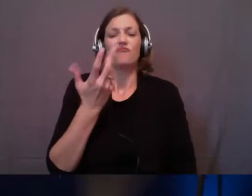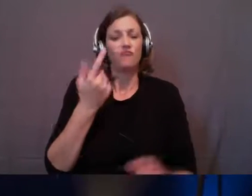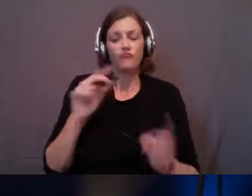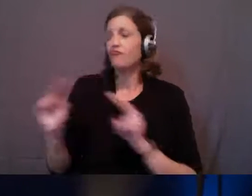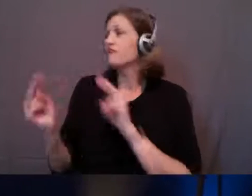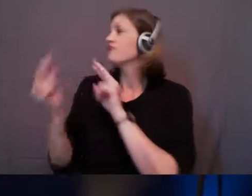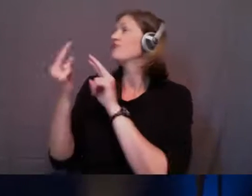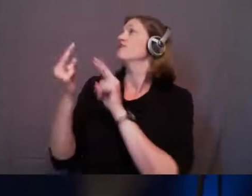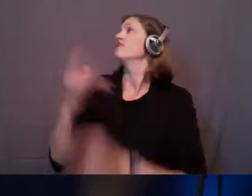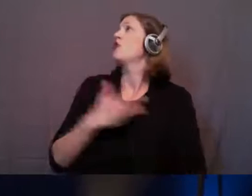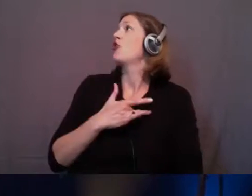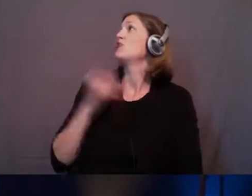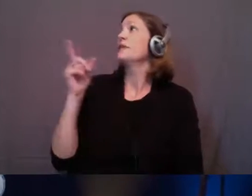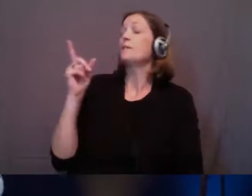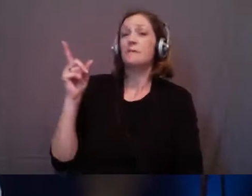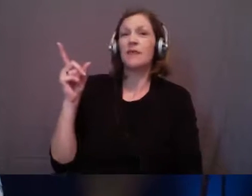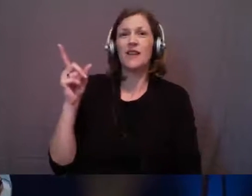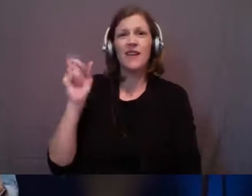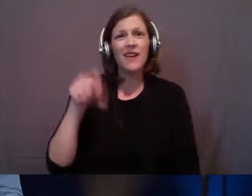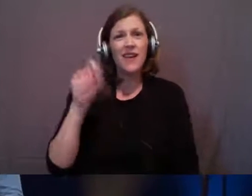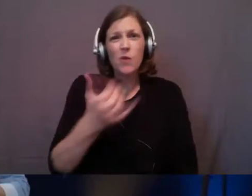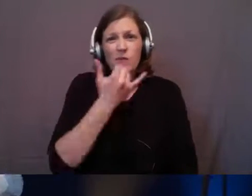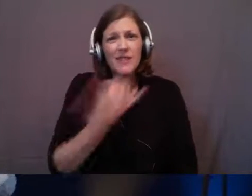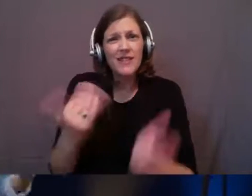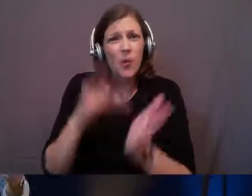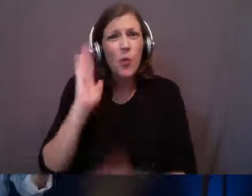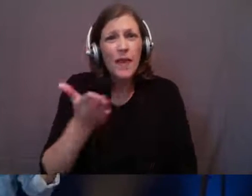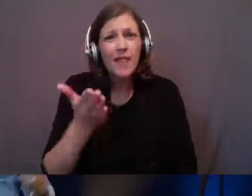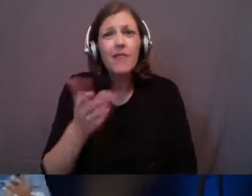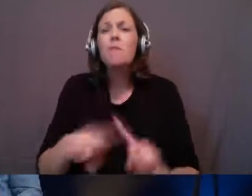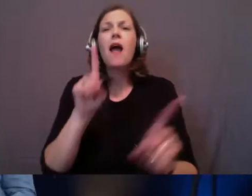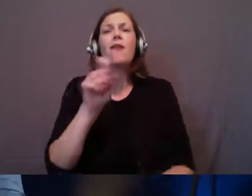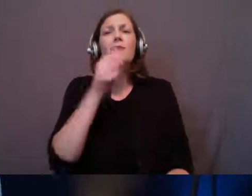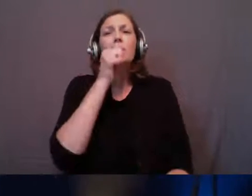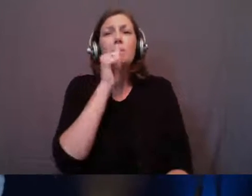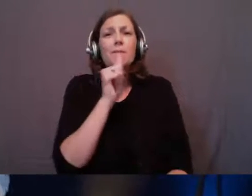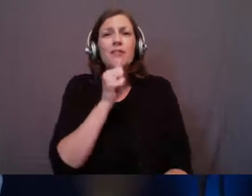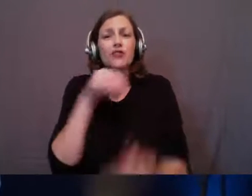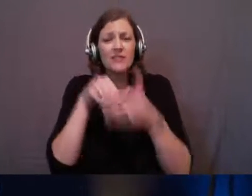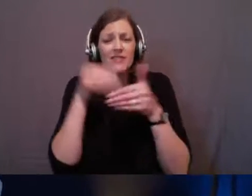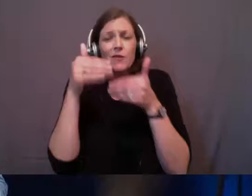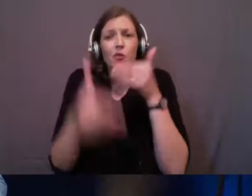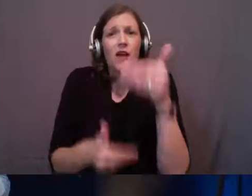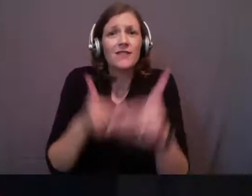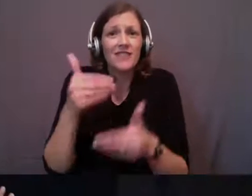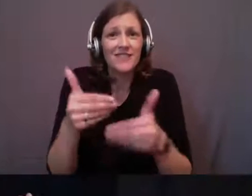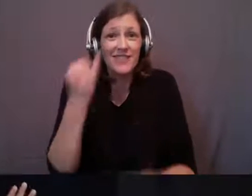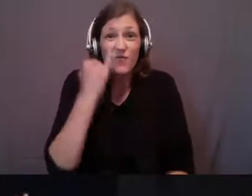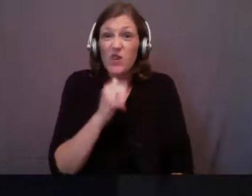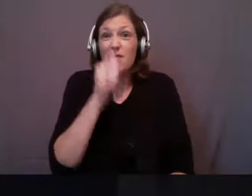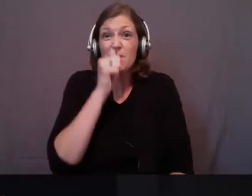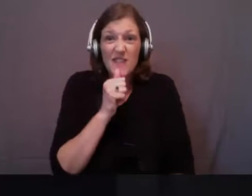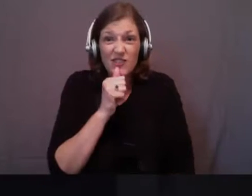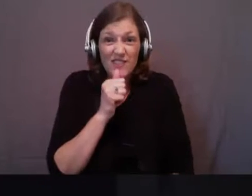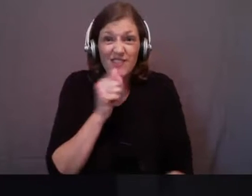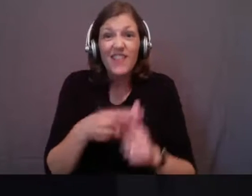be relapses, and I have to be patient in the process. We all have to be patient in the process, because if not, we will make mistakes